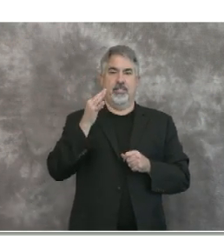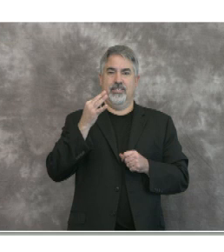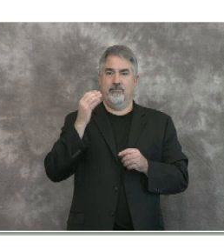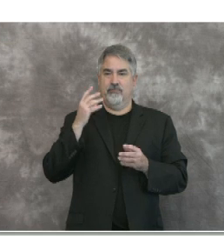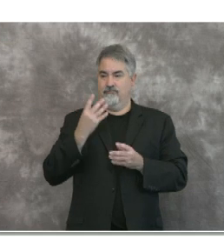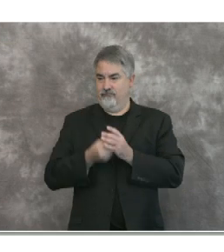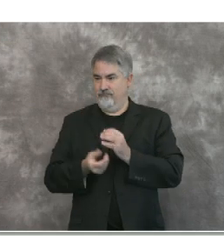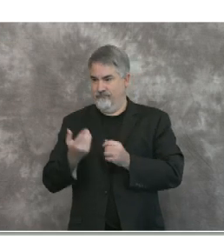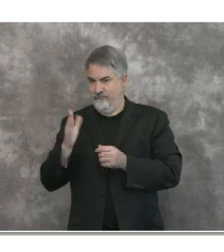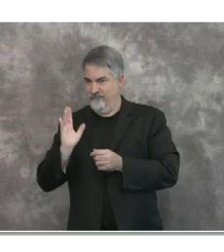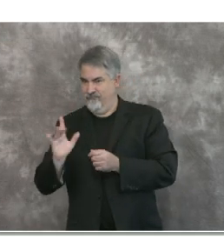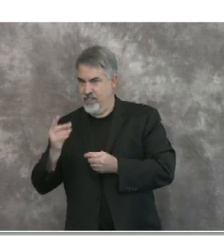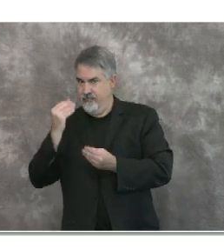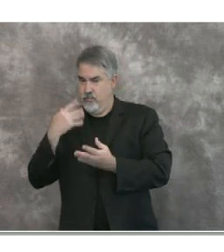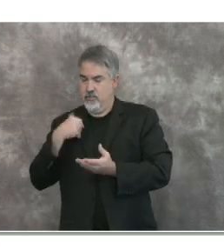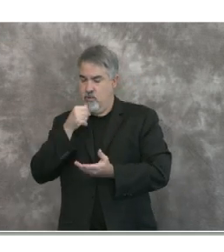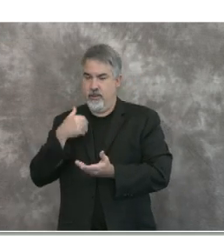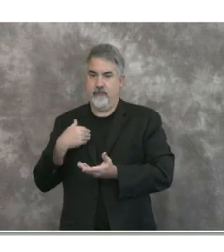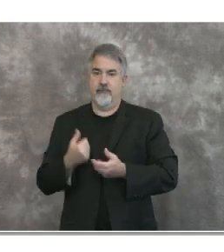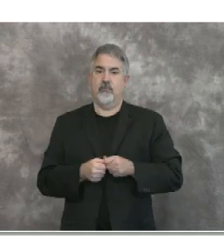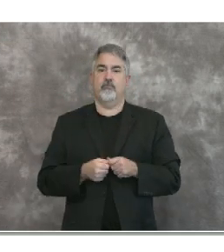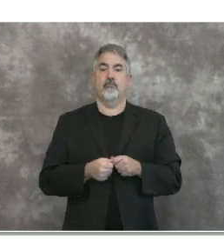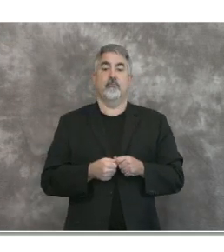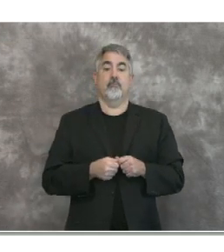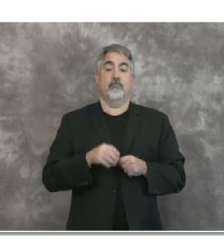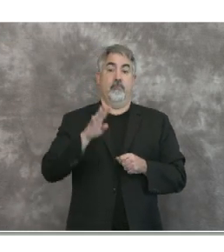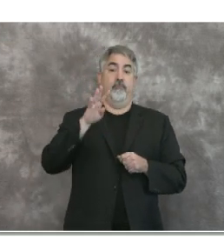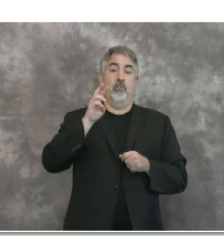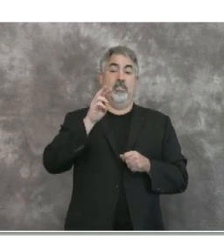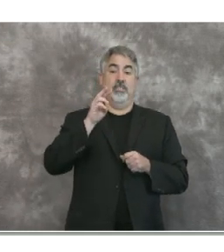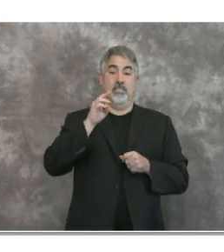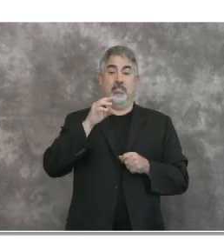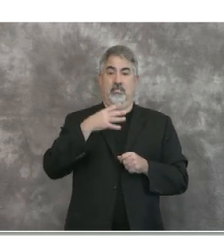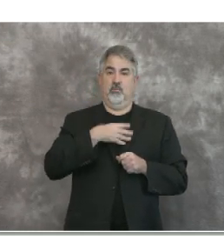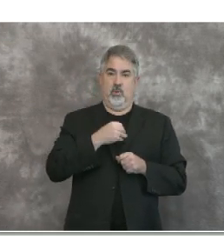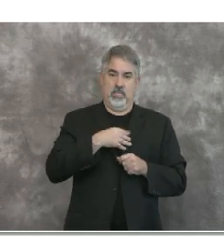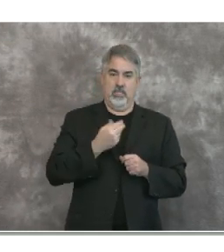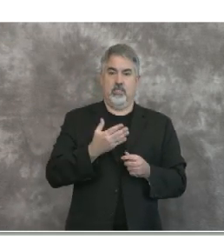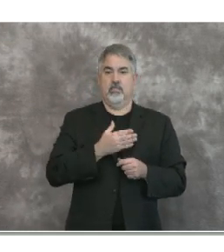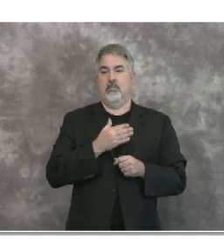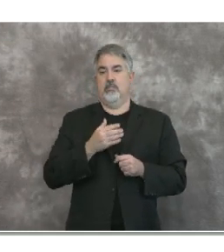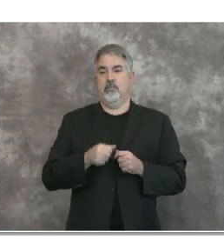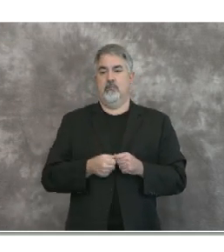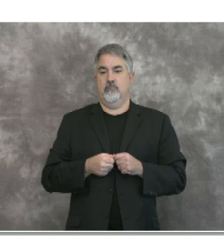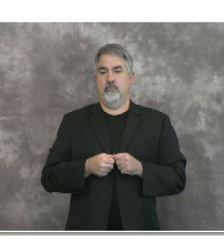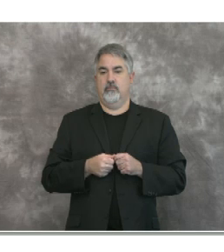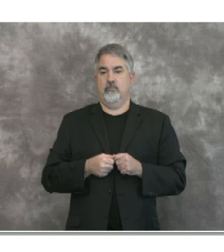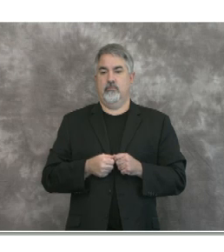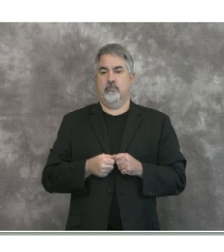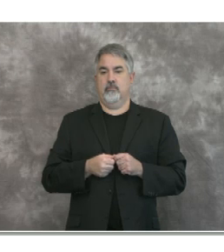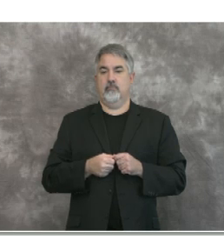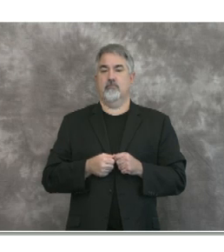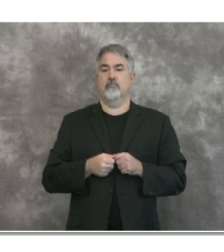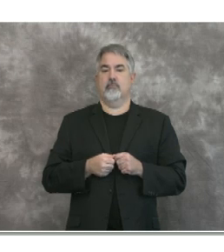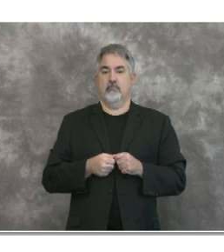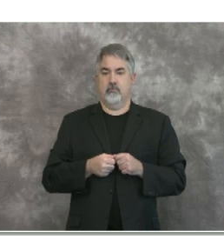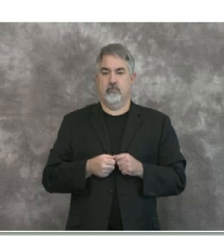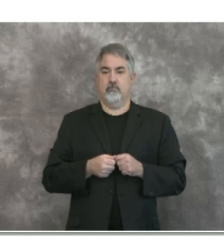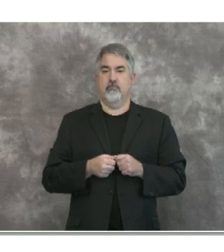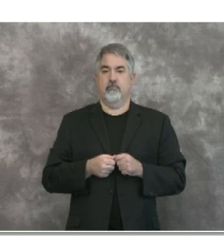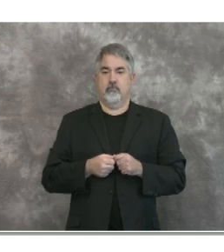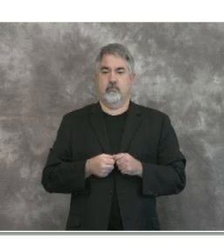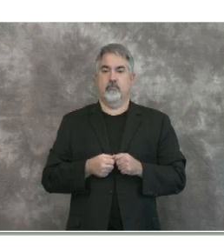total, 46% are white, 42% are Hispanic or Latino, 7% are Asian, and 2% are